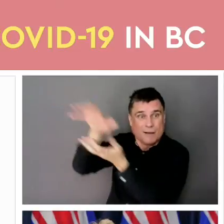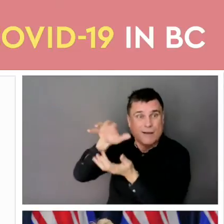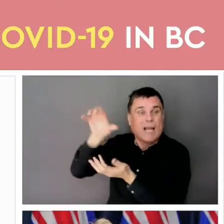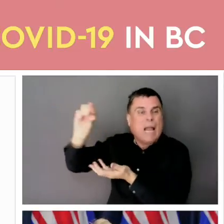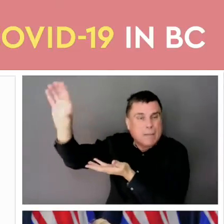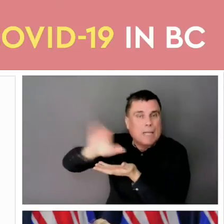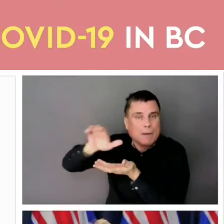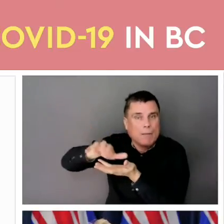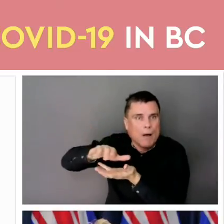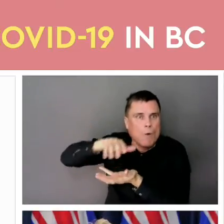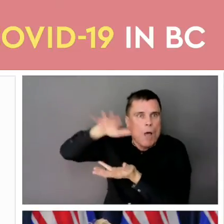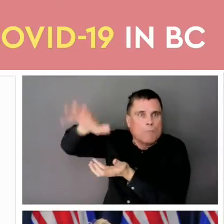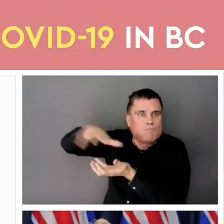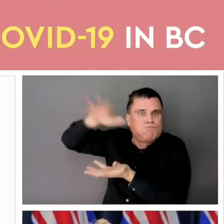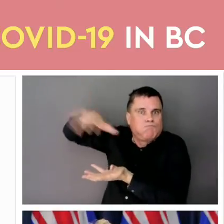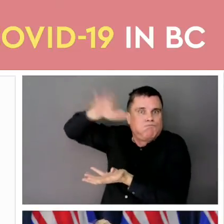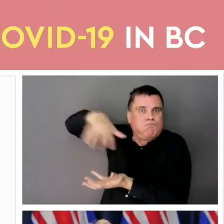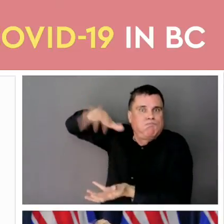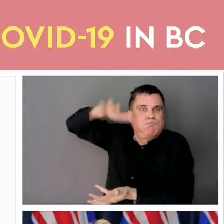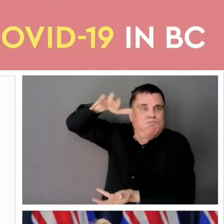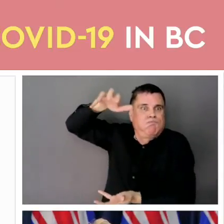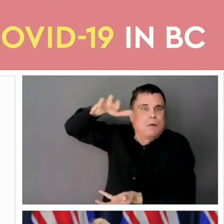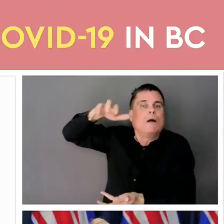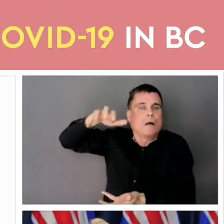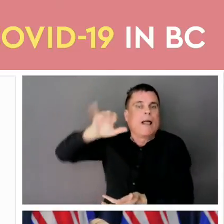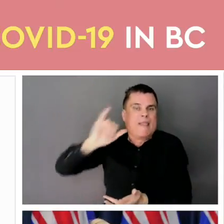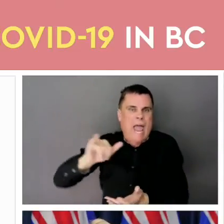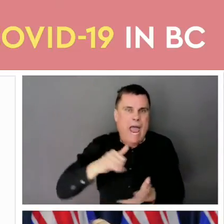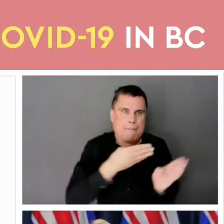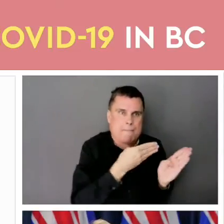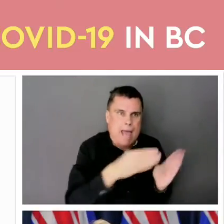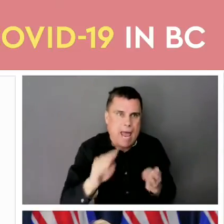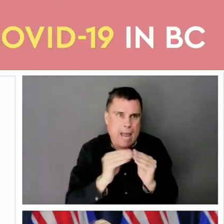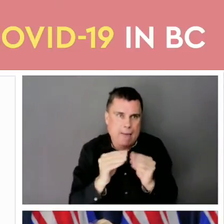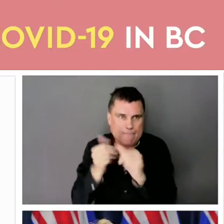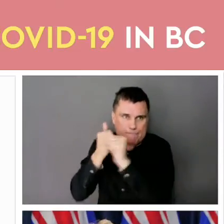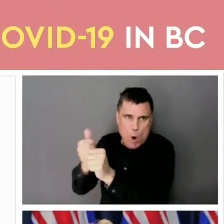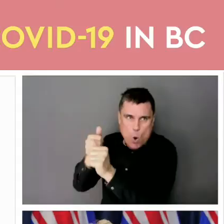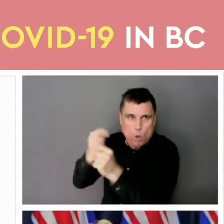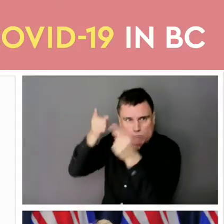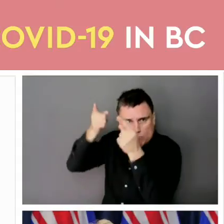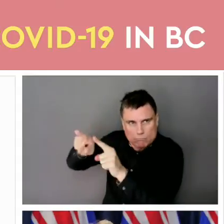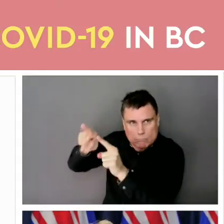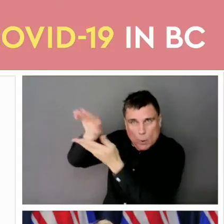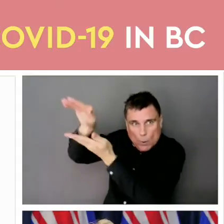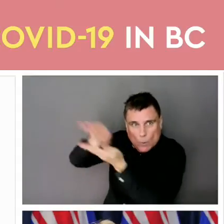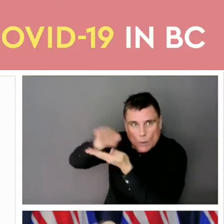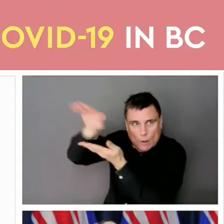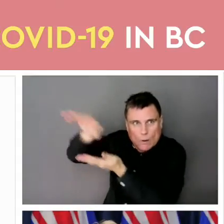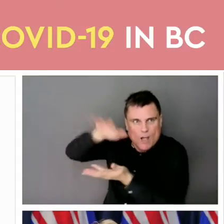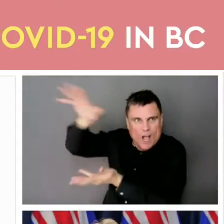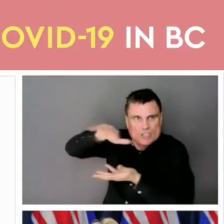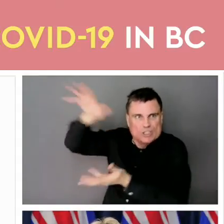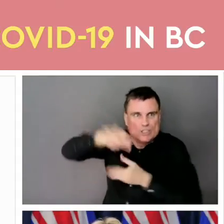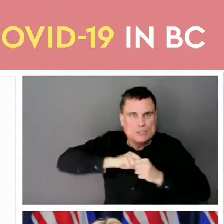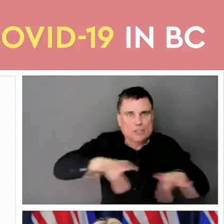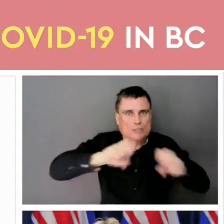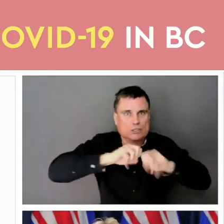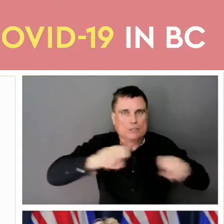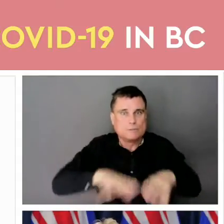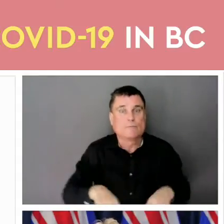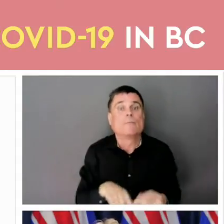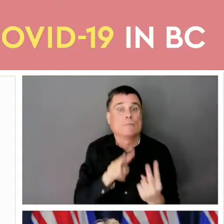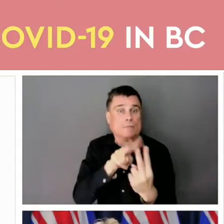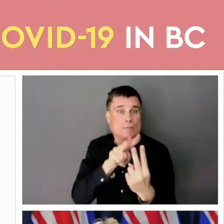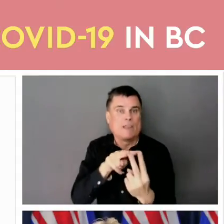hope and expect that other vaccines will become available as we go through the next few months. Particularly, we know the AstraZeneca vaccine, which